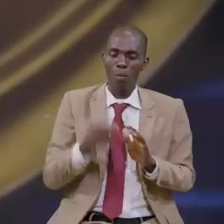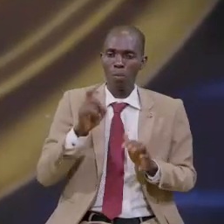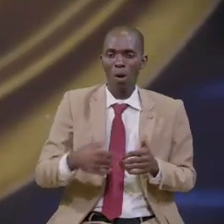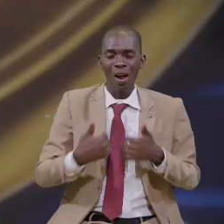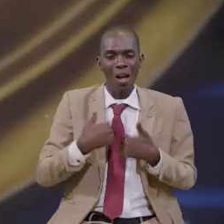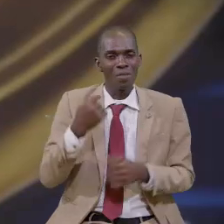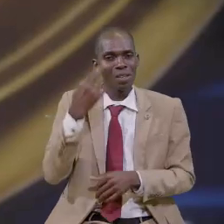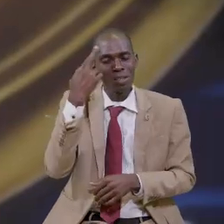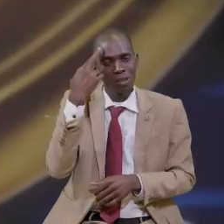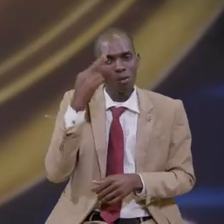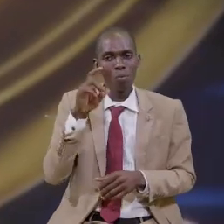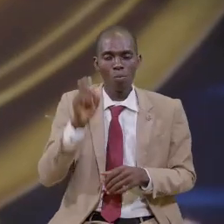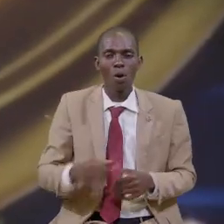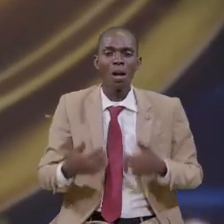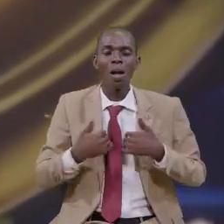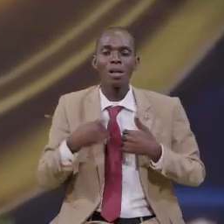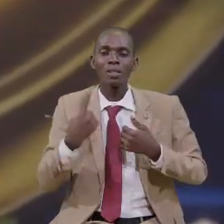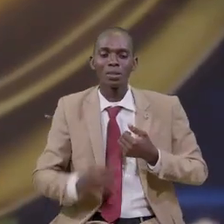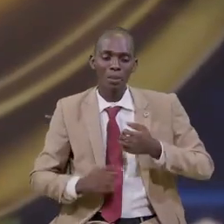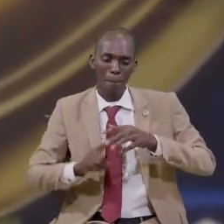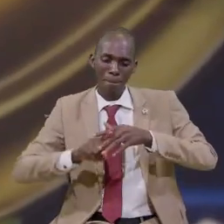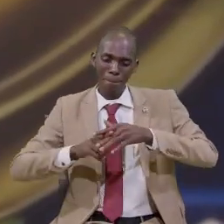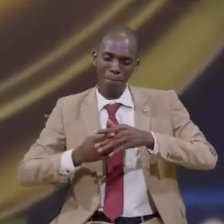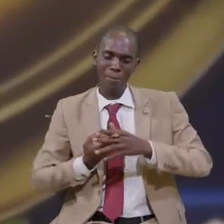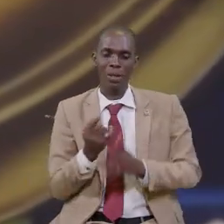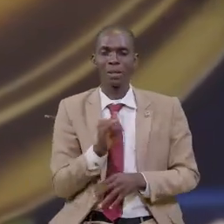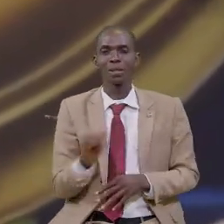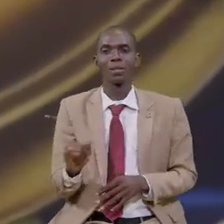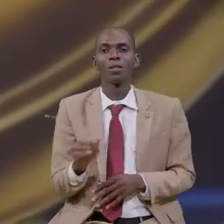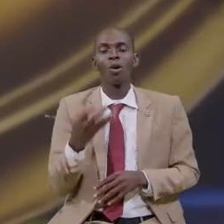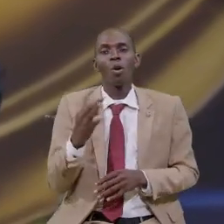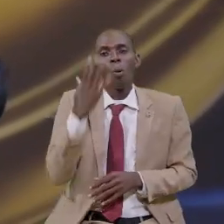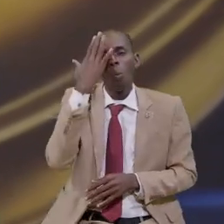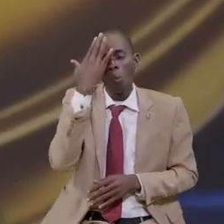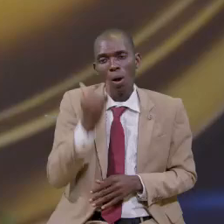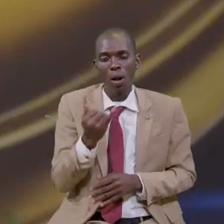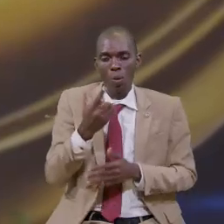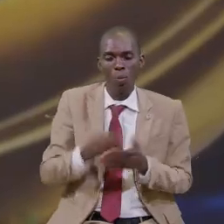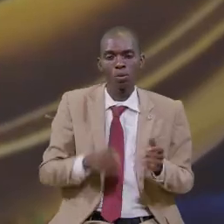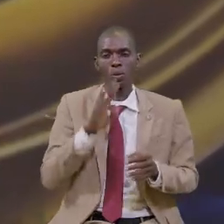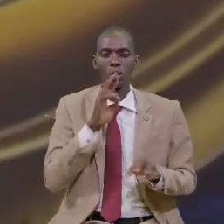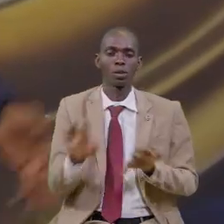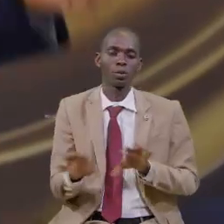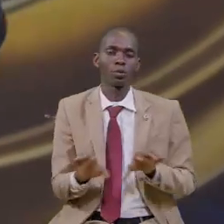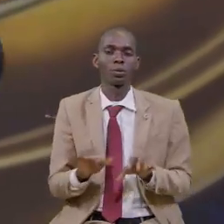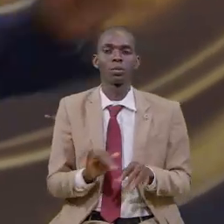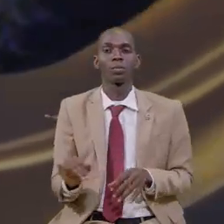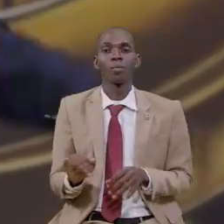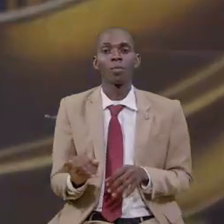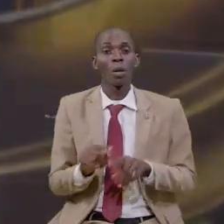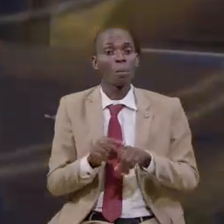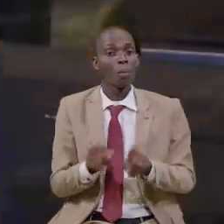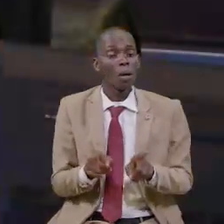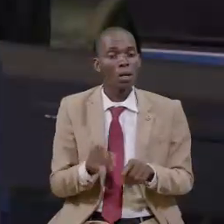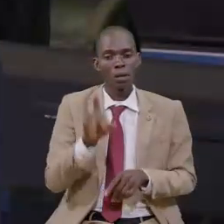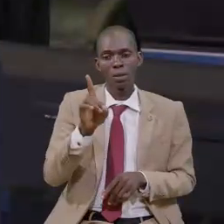the foundation of what I'm doing and why I'm doing that. But Daniel